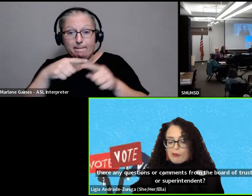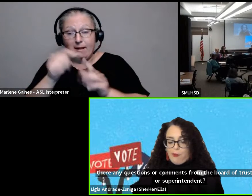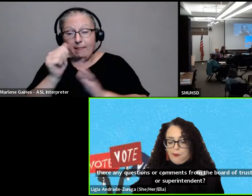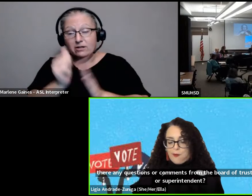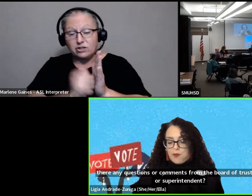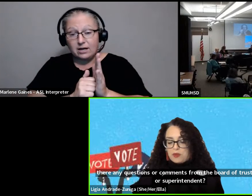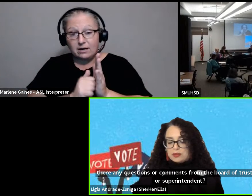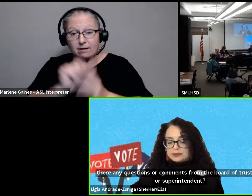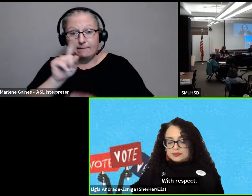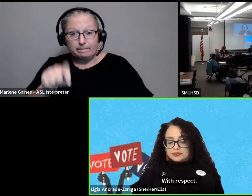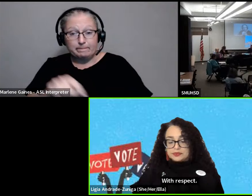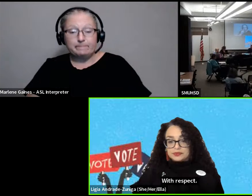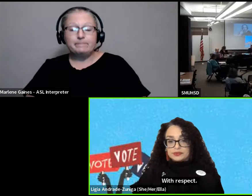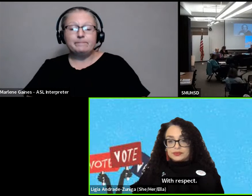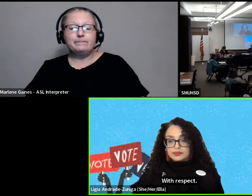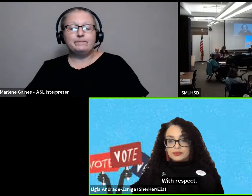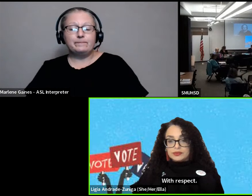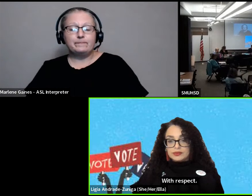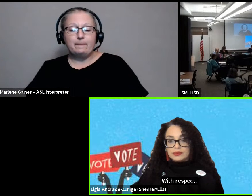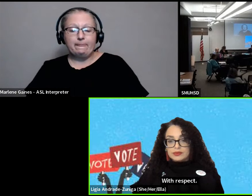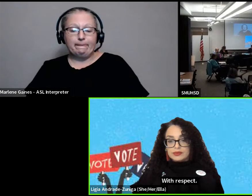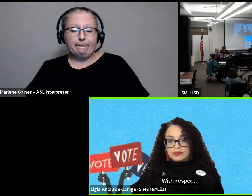agenda?